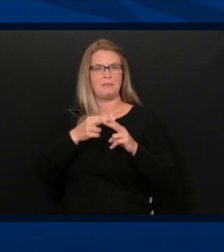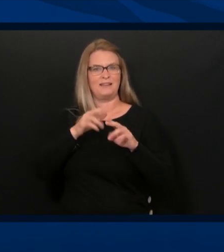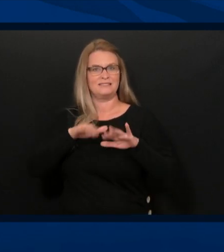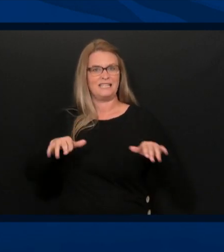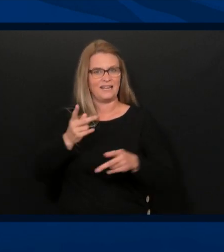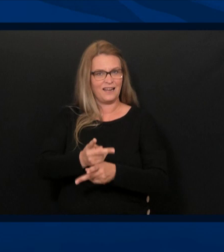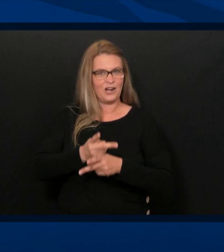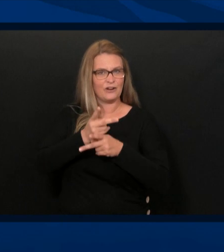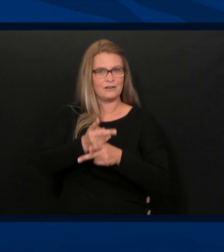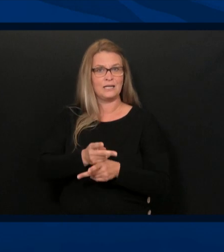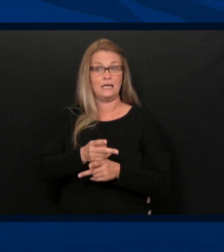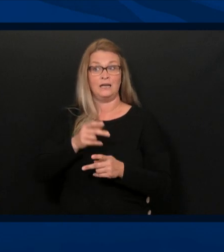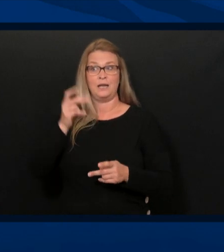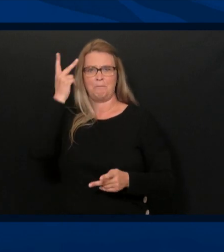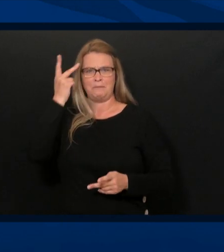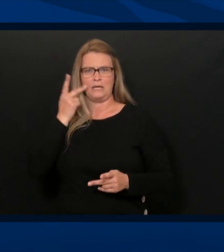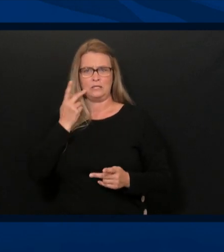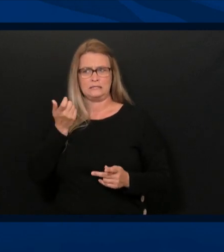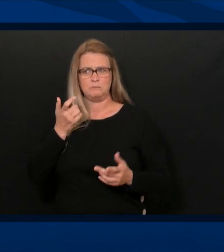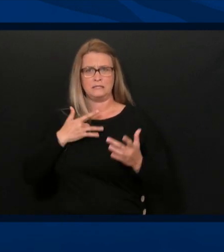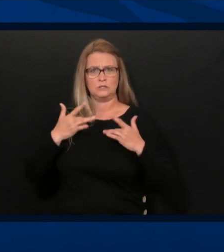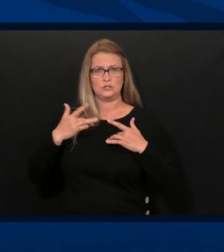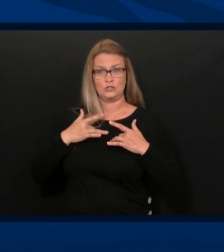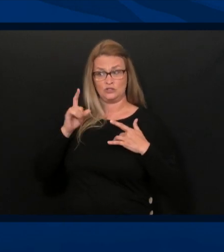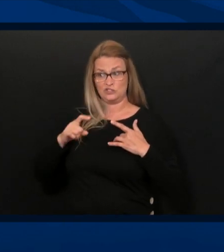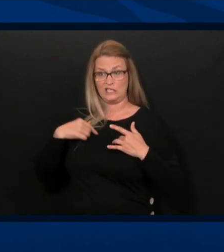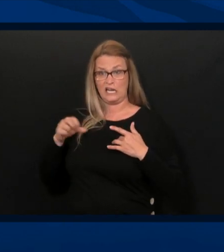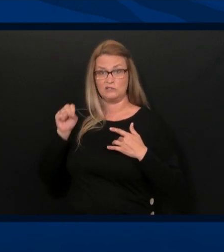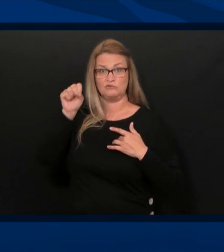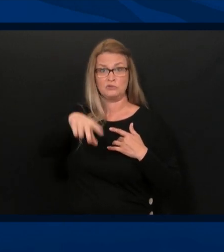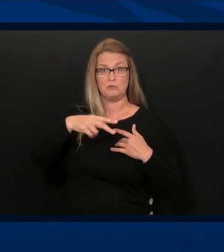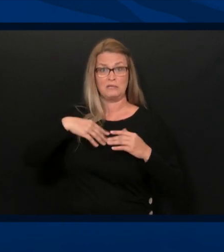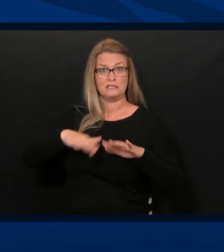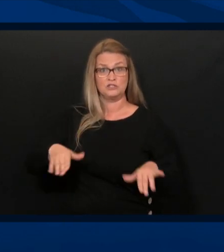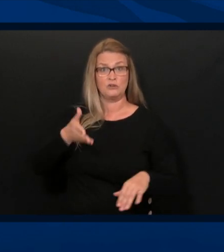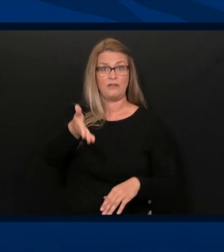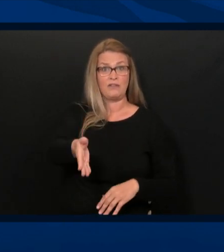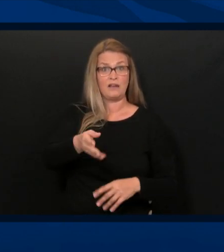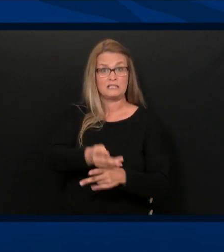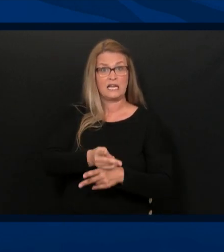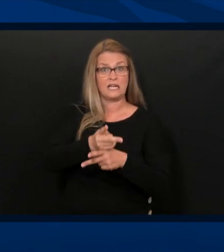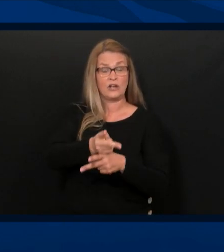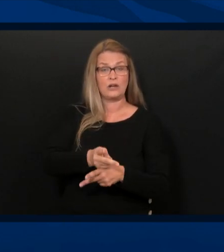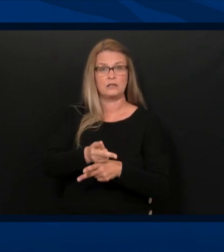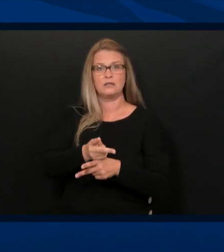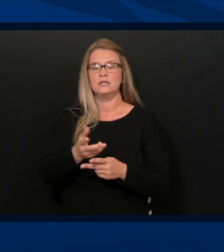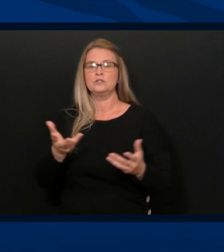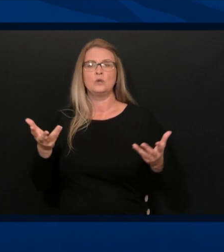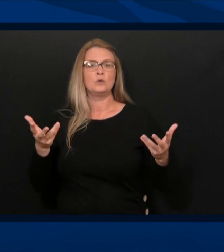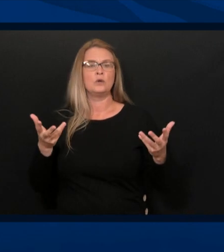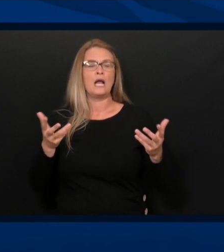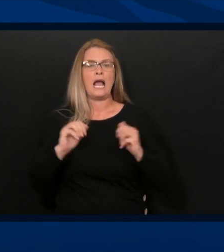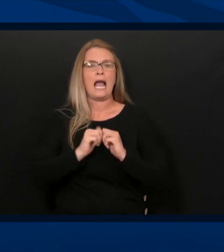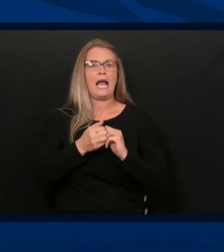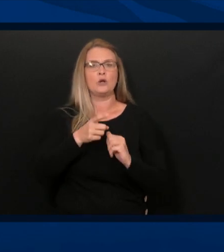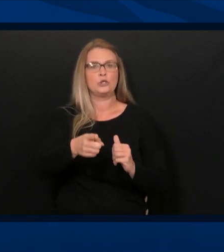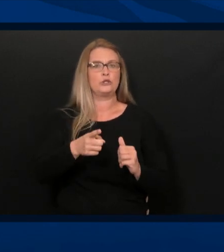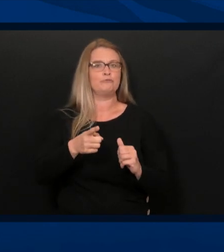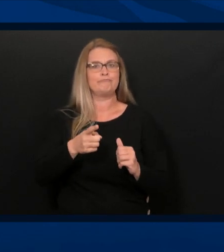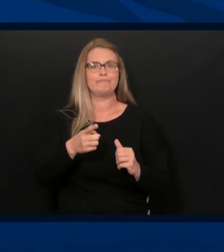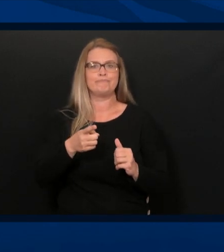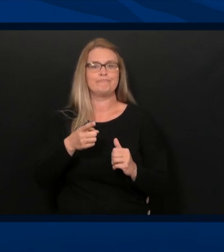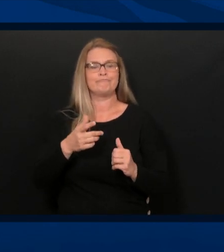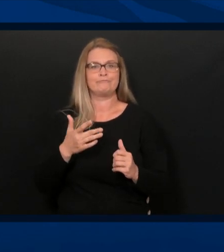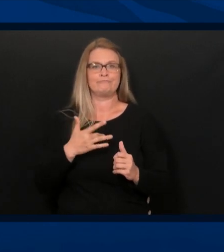kids. And I was wondering if you had any sort of guidance about whether or not, you Governor,